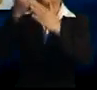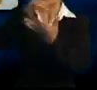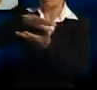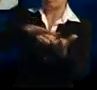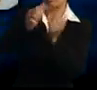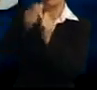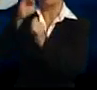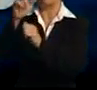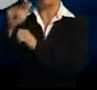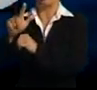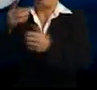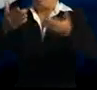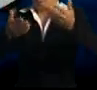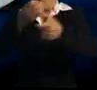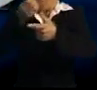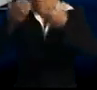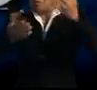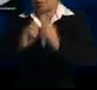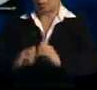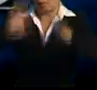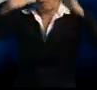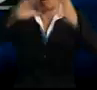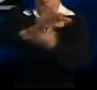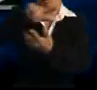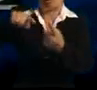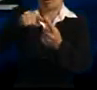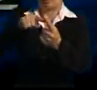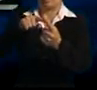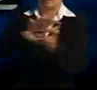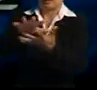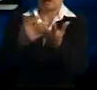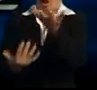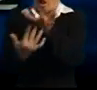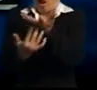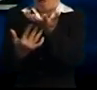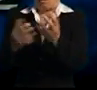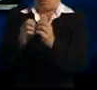Otherwise, an explosion might occur when the mixture is heated.